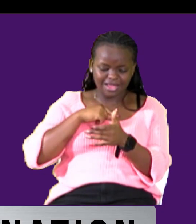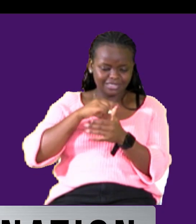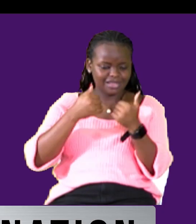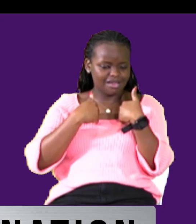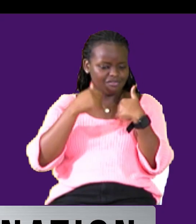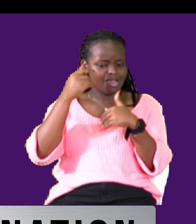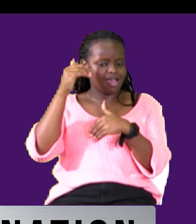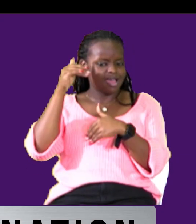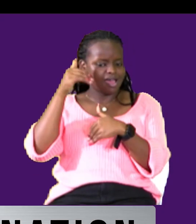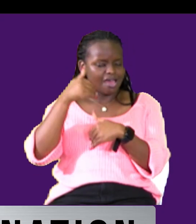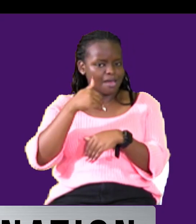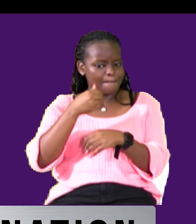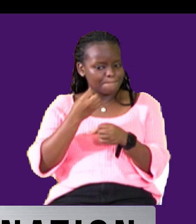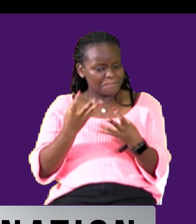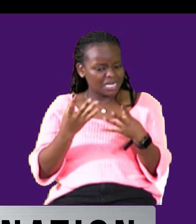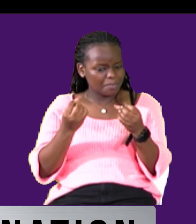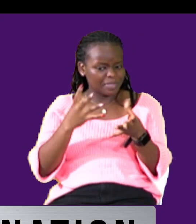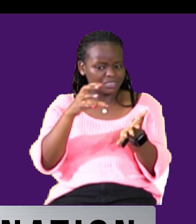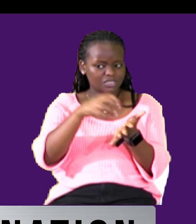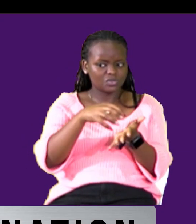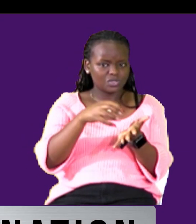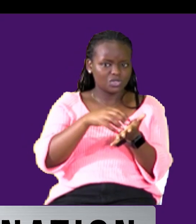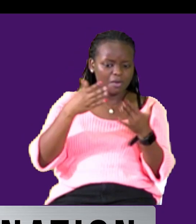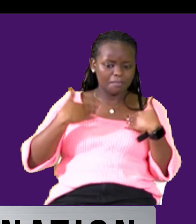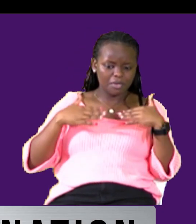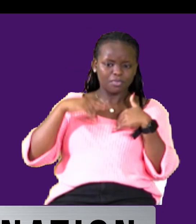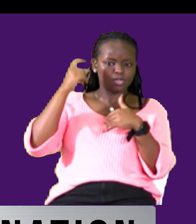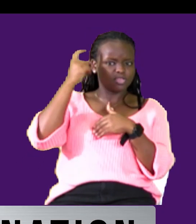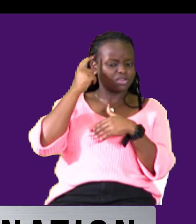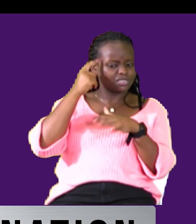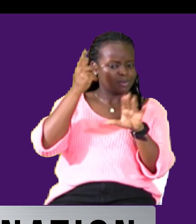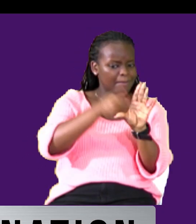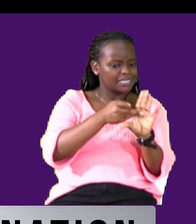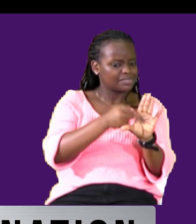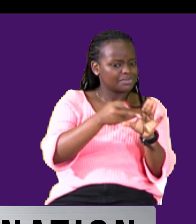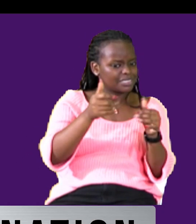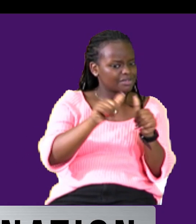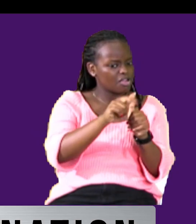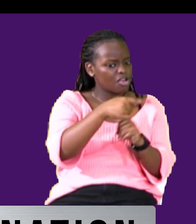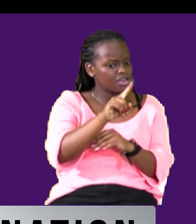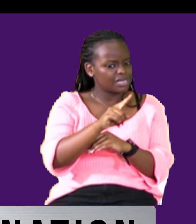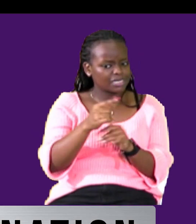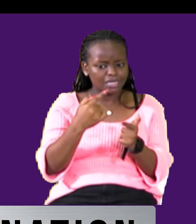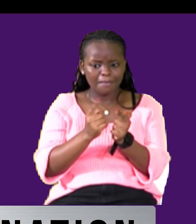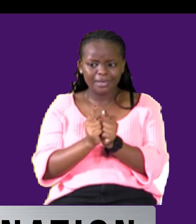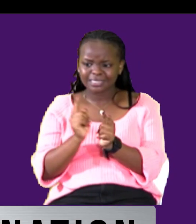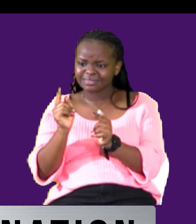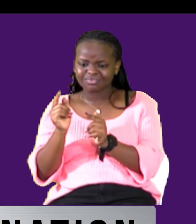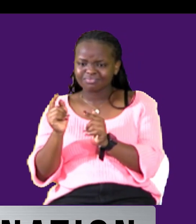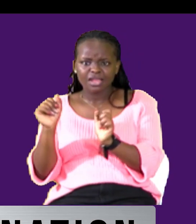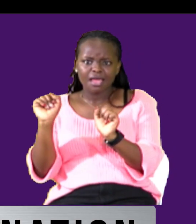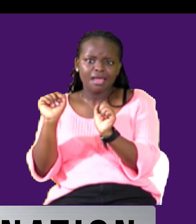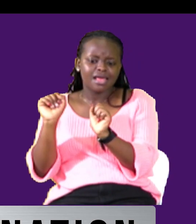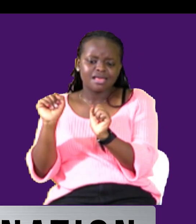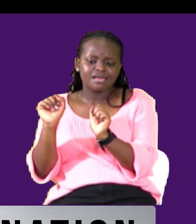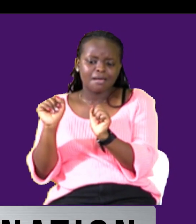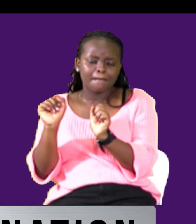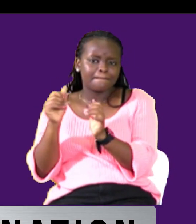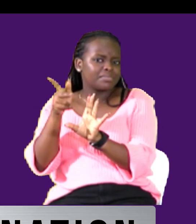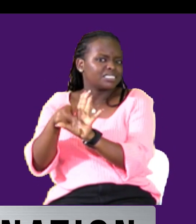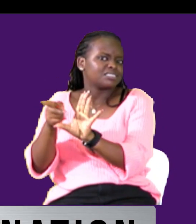many occasions where people have thought that they were participating, but actually they didn't participate.